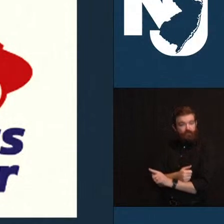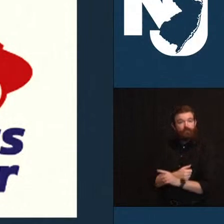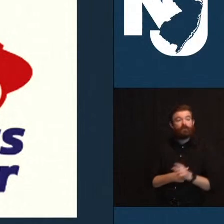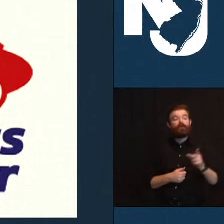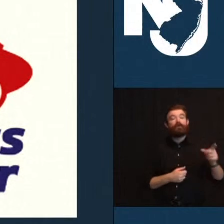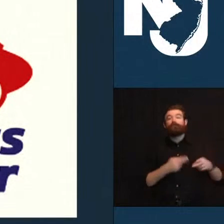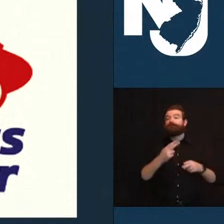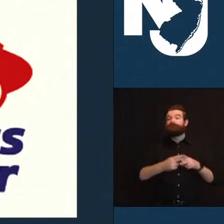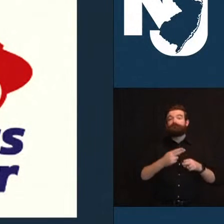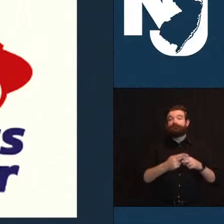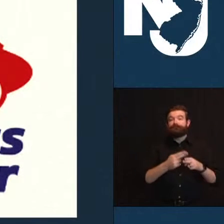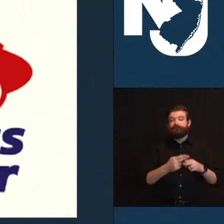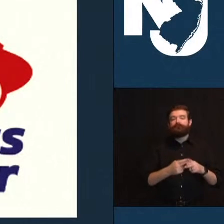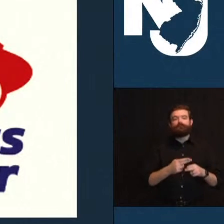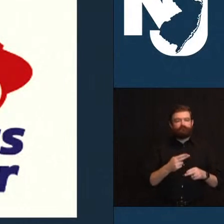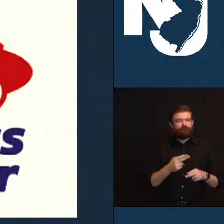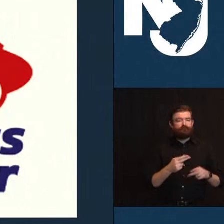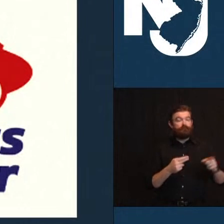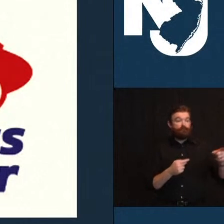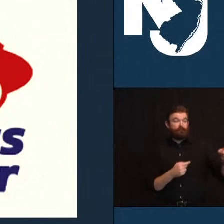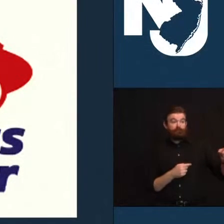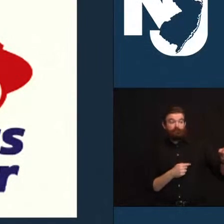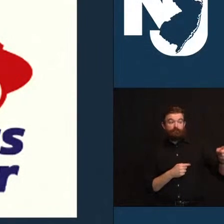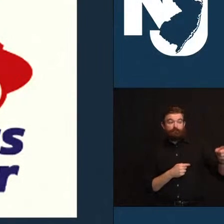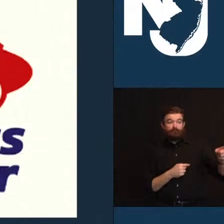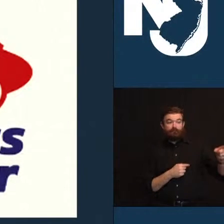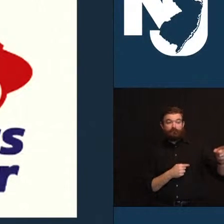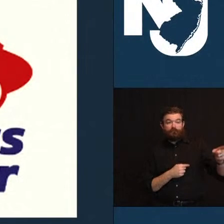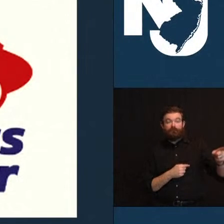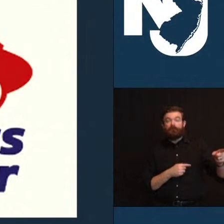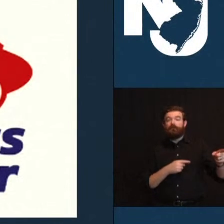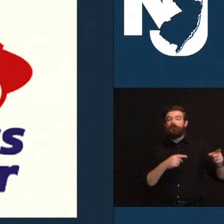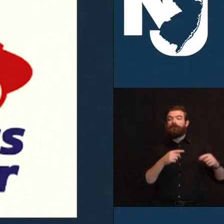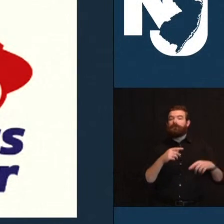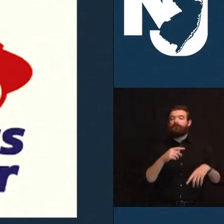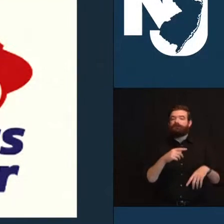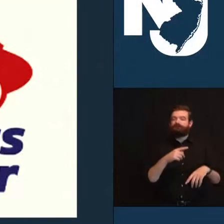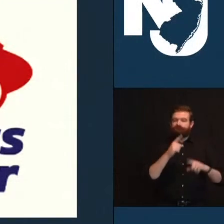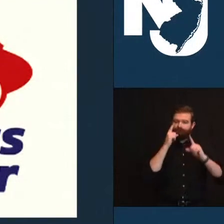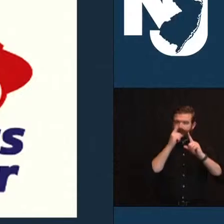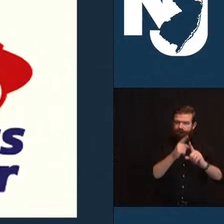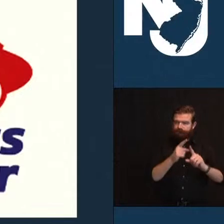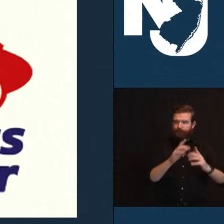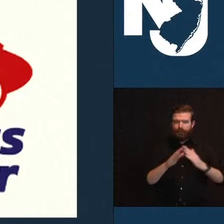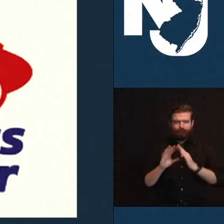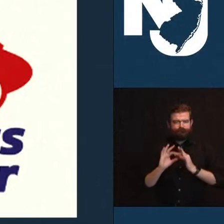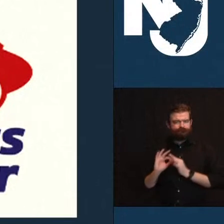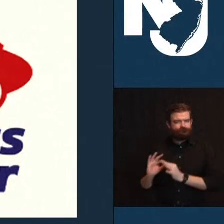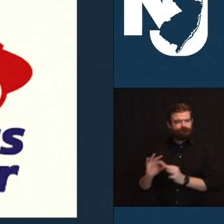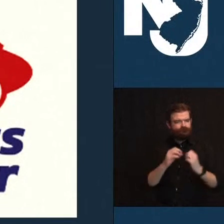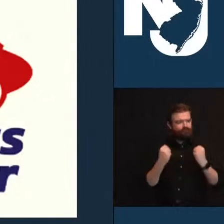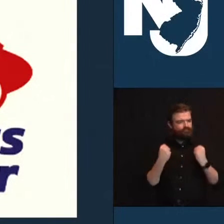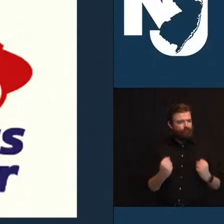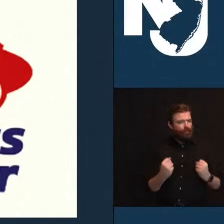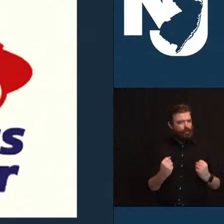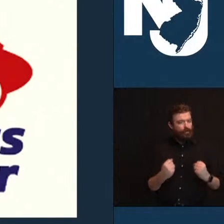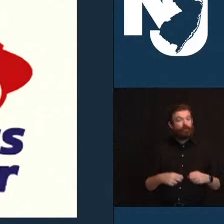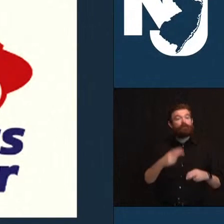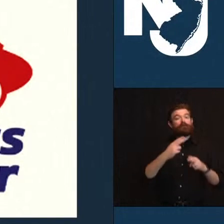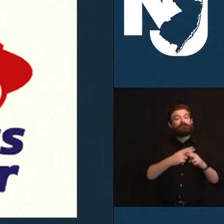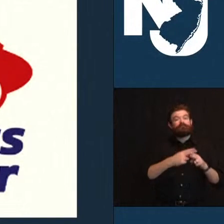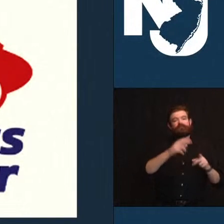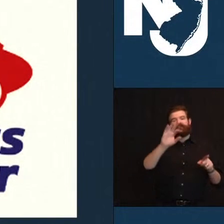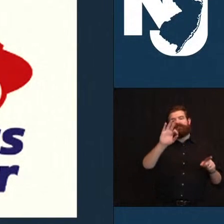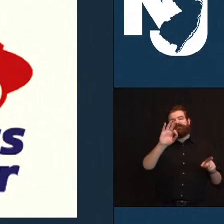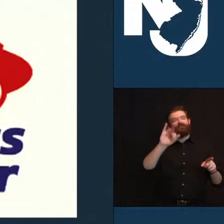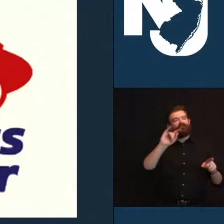community strong and healthy, KS Fitness Center of Toms River. The family-owned business has